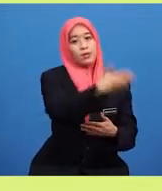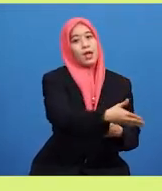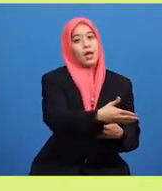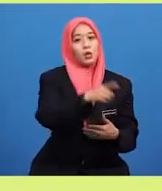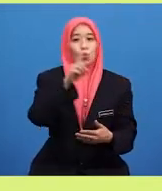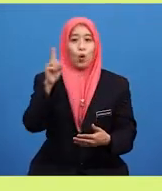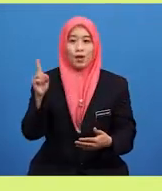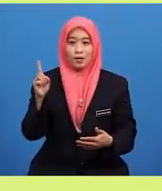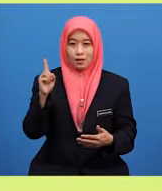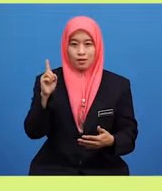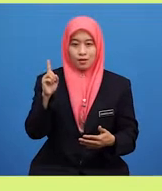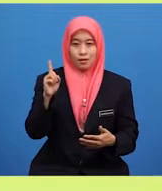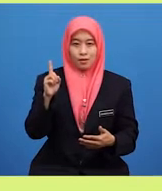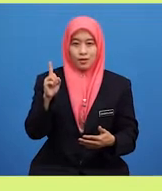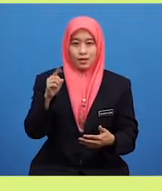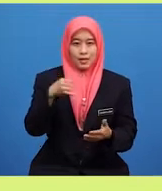It's a...